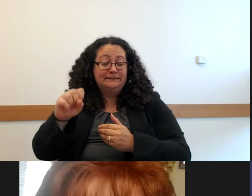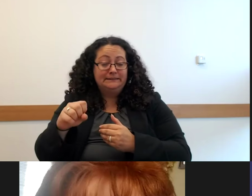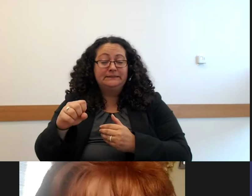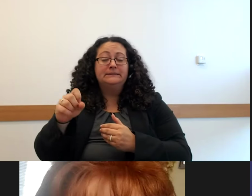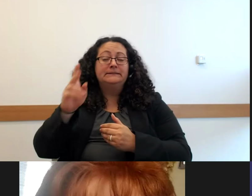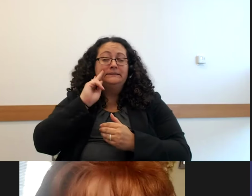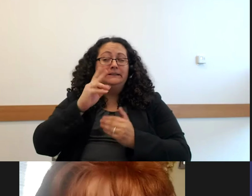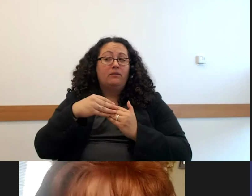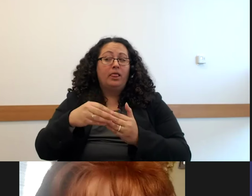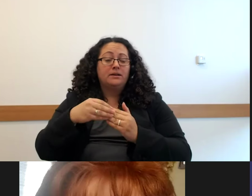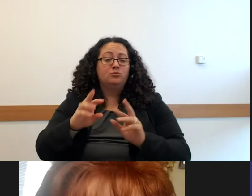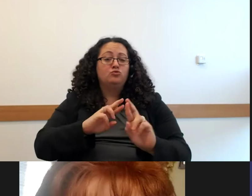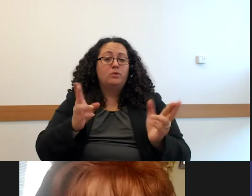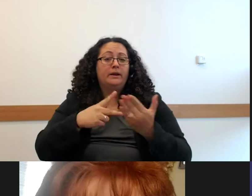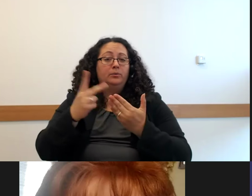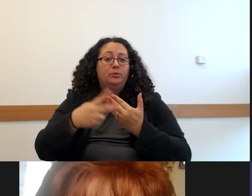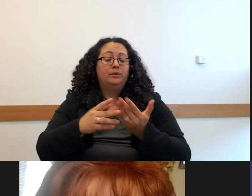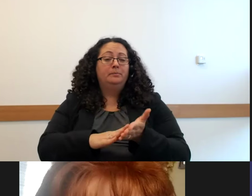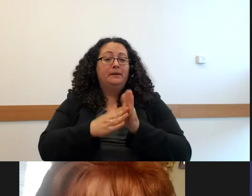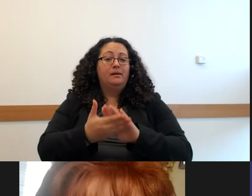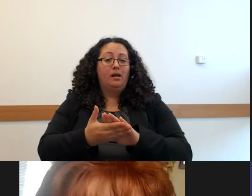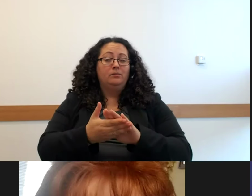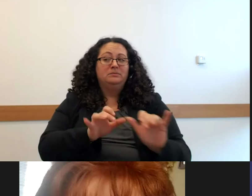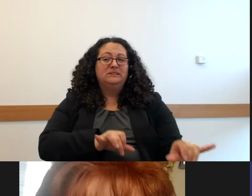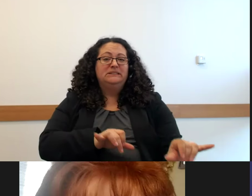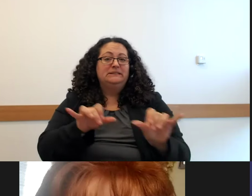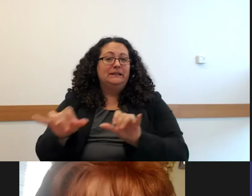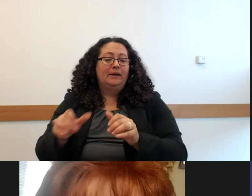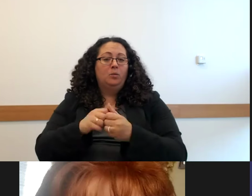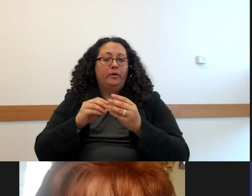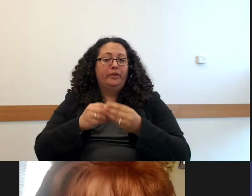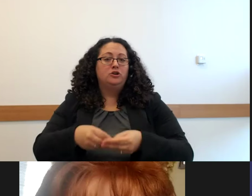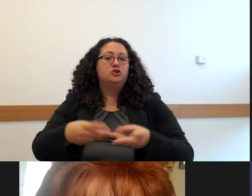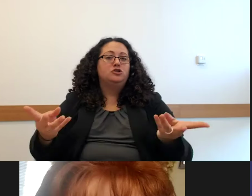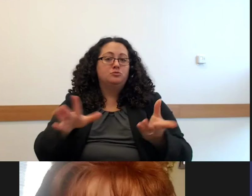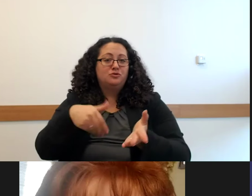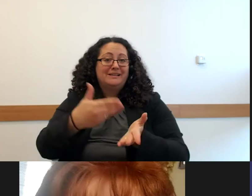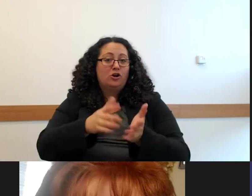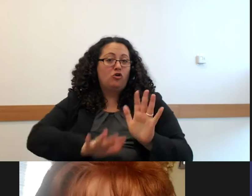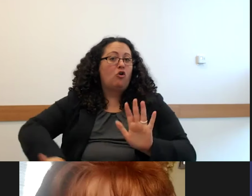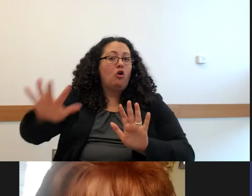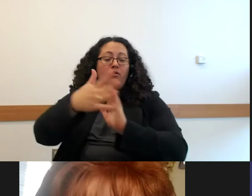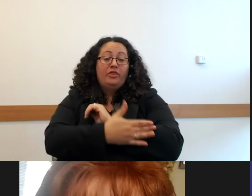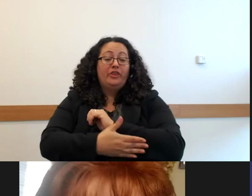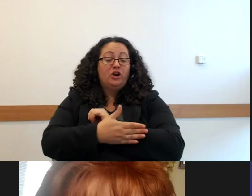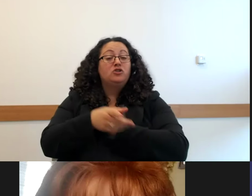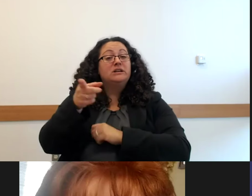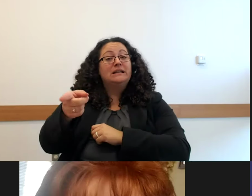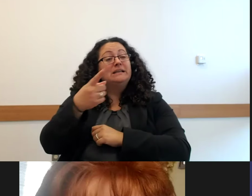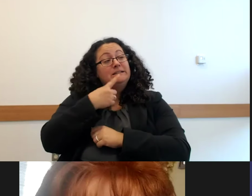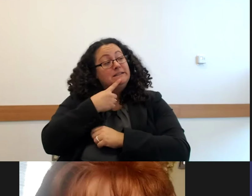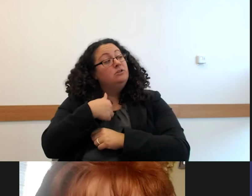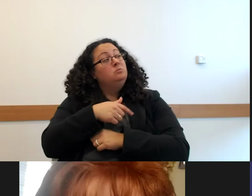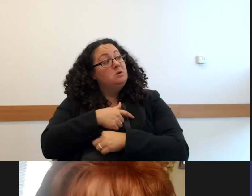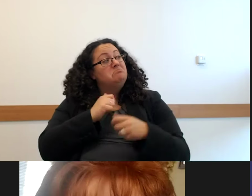how flexible the Ready program had become and started doing the same thing with the distribution centers across the country. And he saw growth